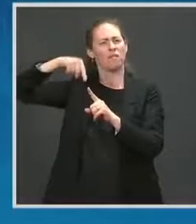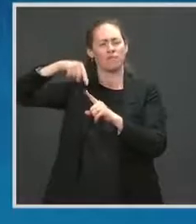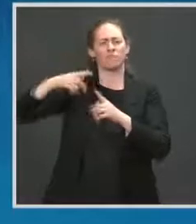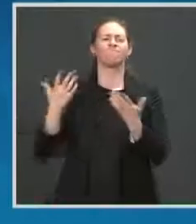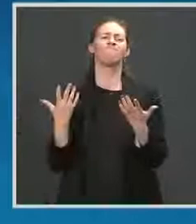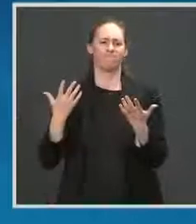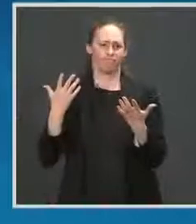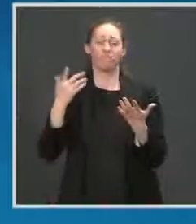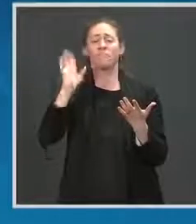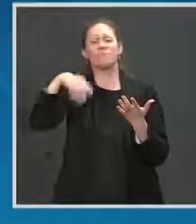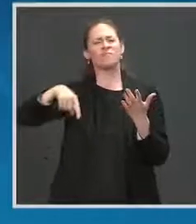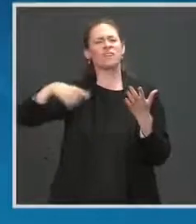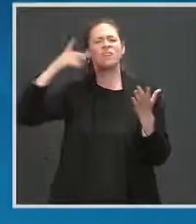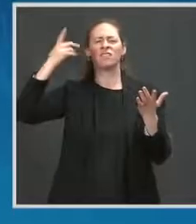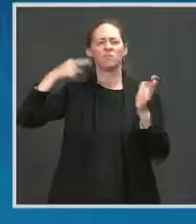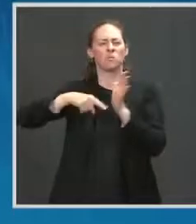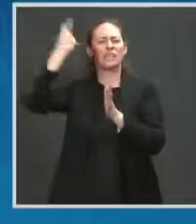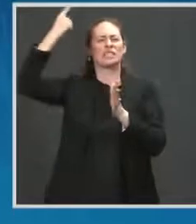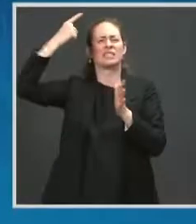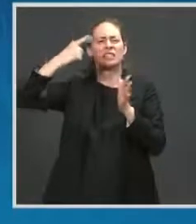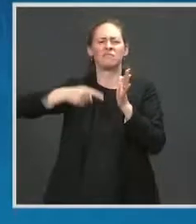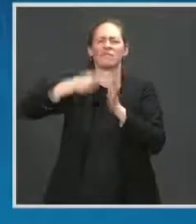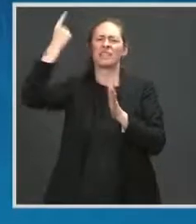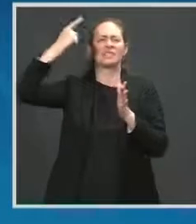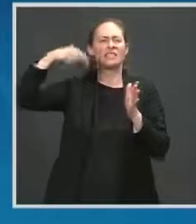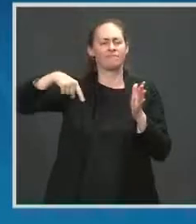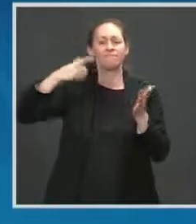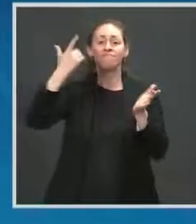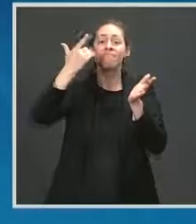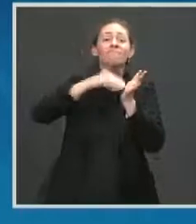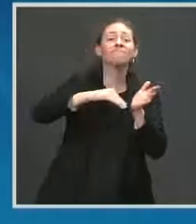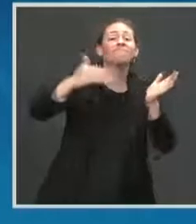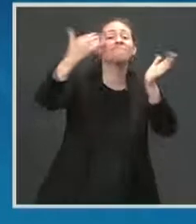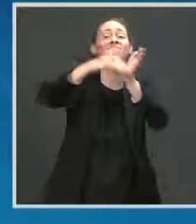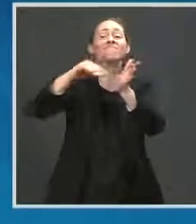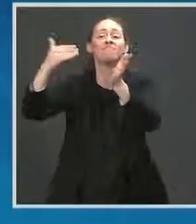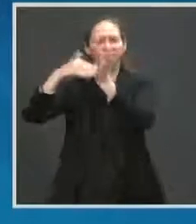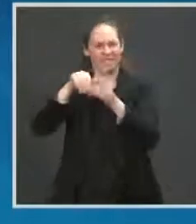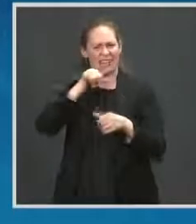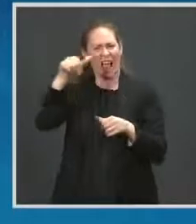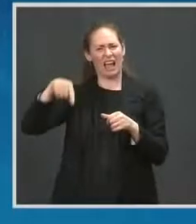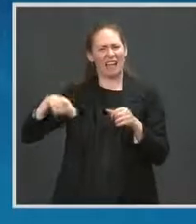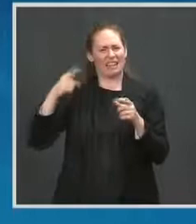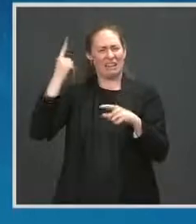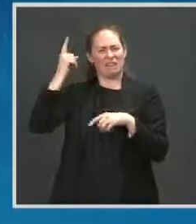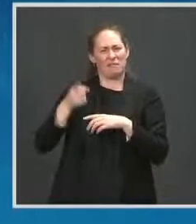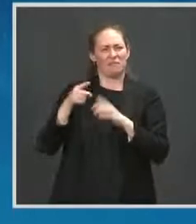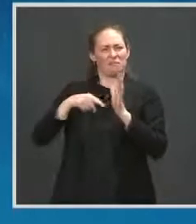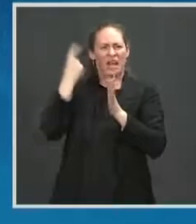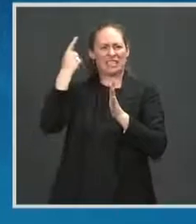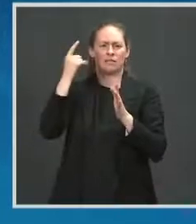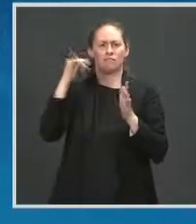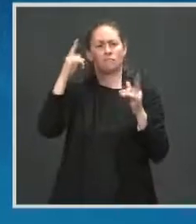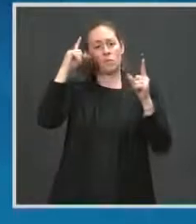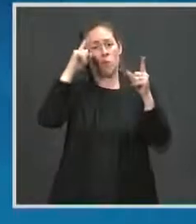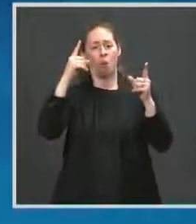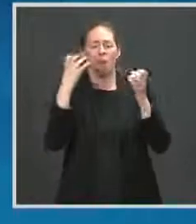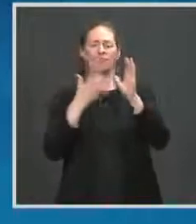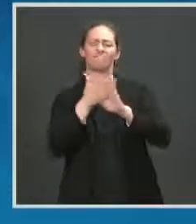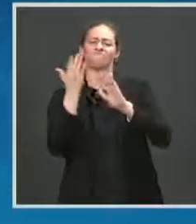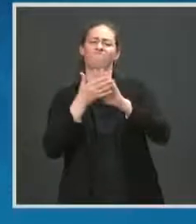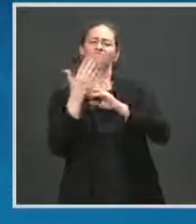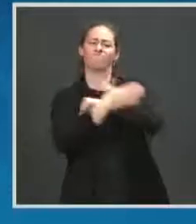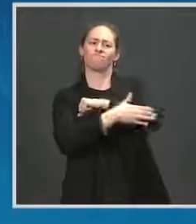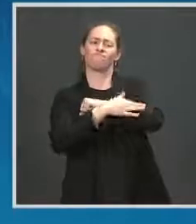once-in-a-lifetime, once-in-a-generation investment in America's infrastructure, in